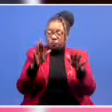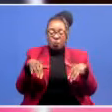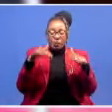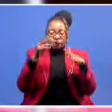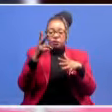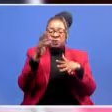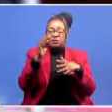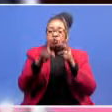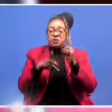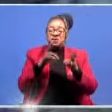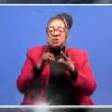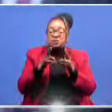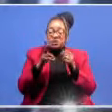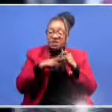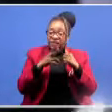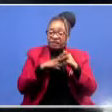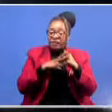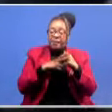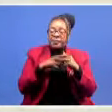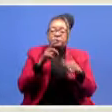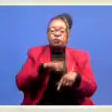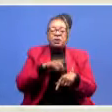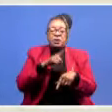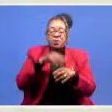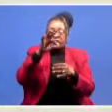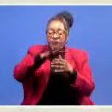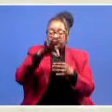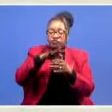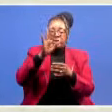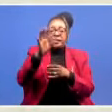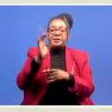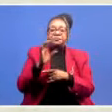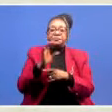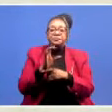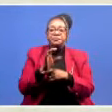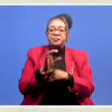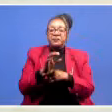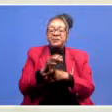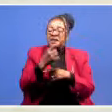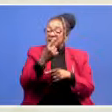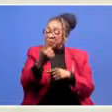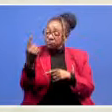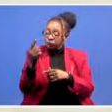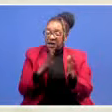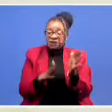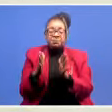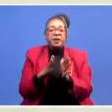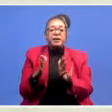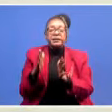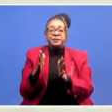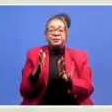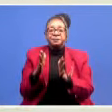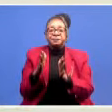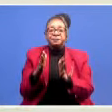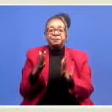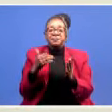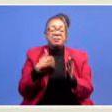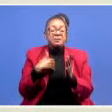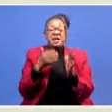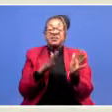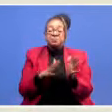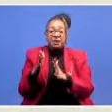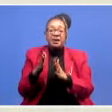will have a chance to vote for their preferred candidate. So, kila mtu ajipange. Mimi najipanga hii